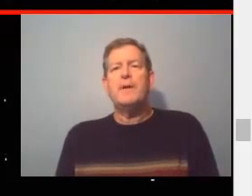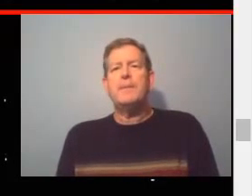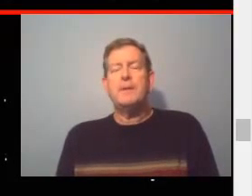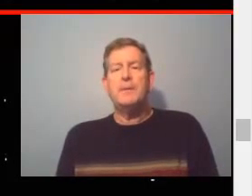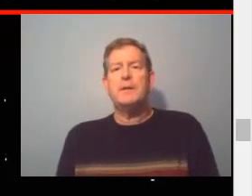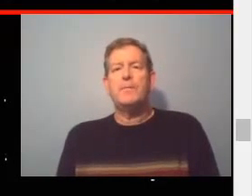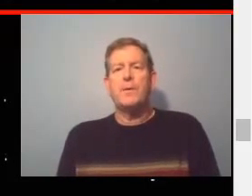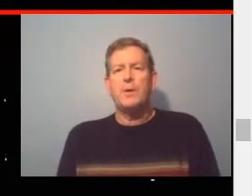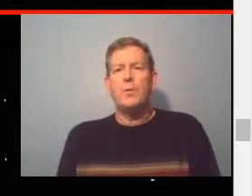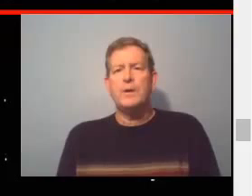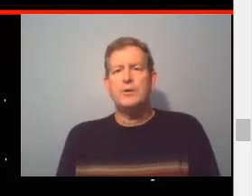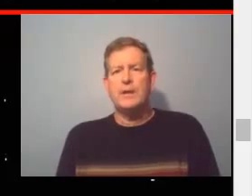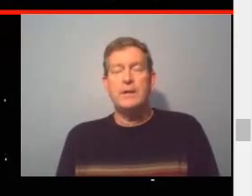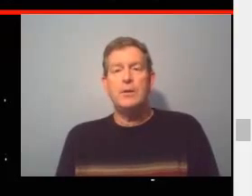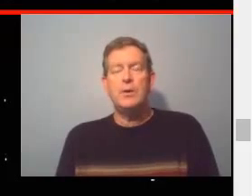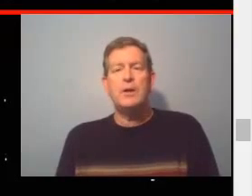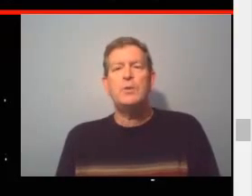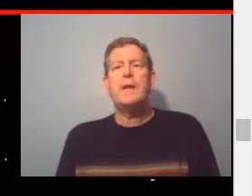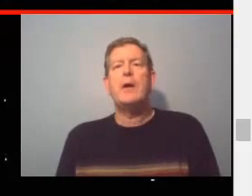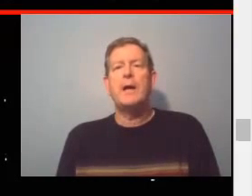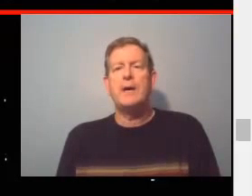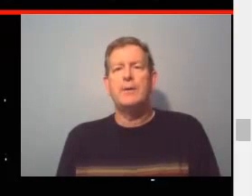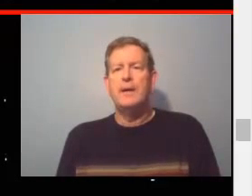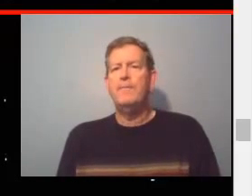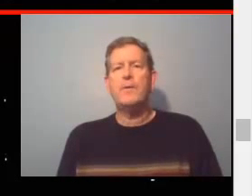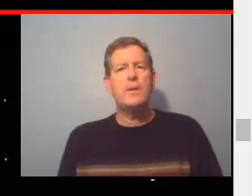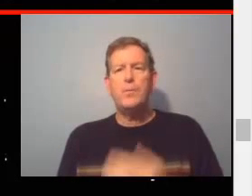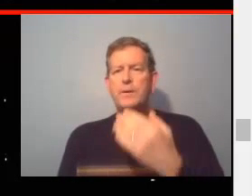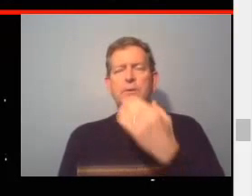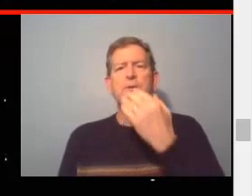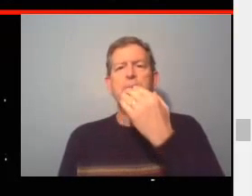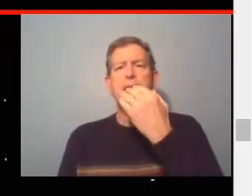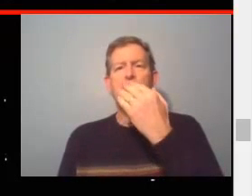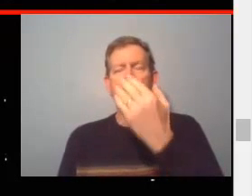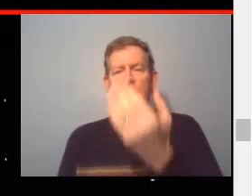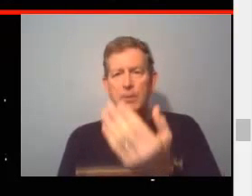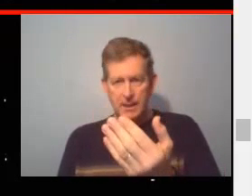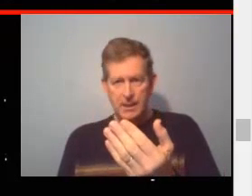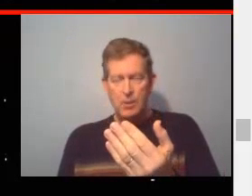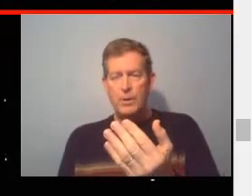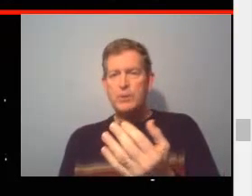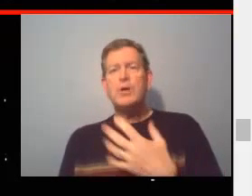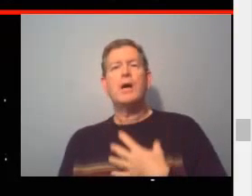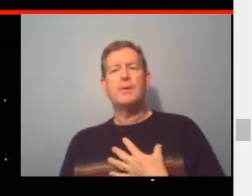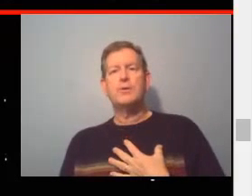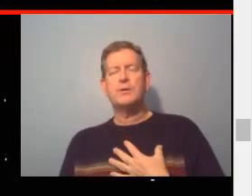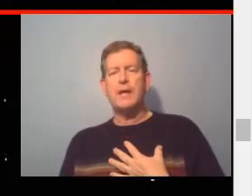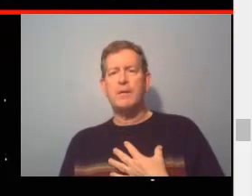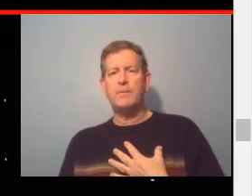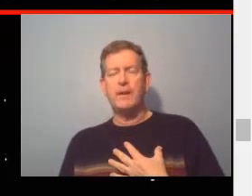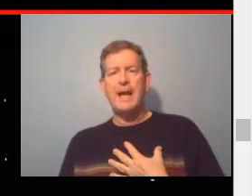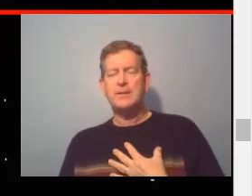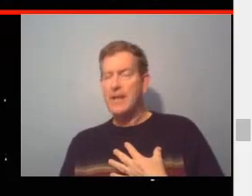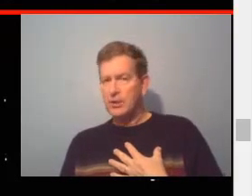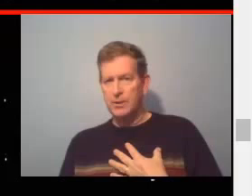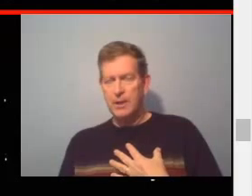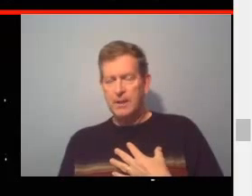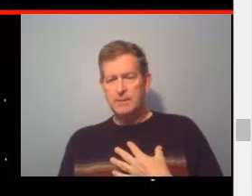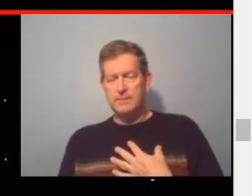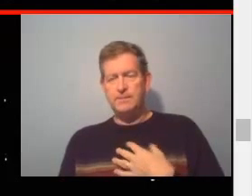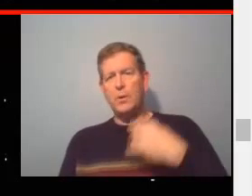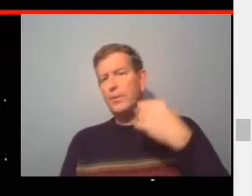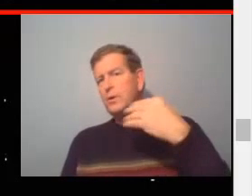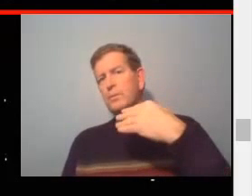want to be developing the ability to form a question. And you're going to do that out loud. Very important that you speak out loud when you talk about yourself in the last